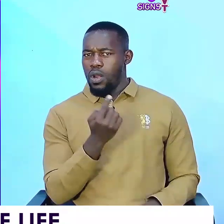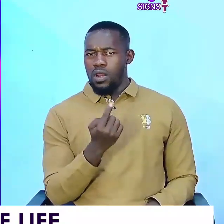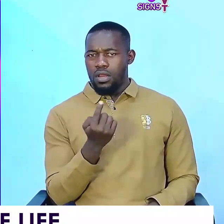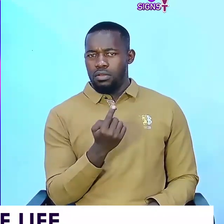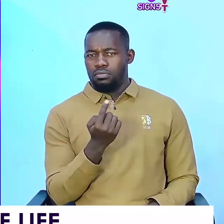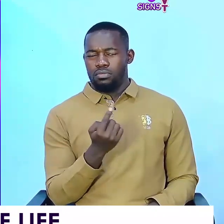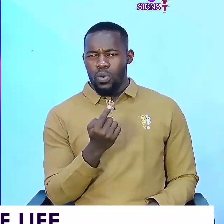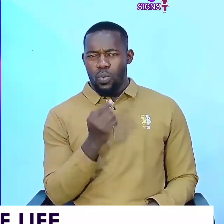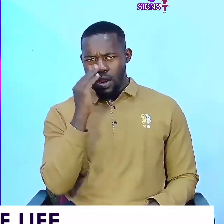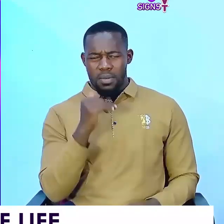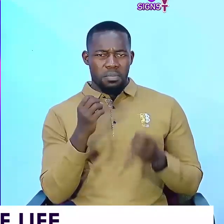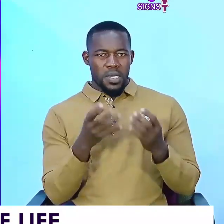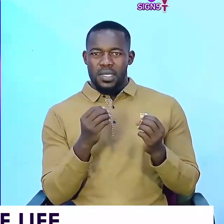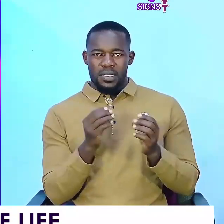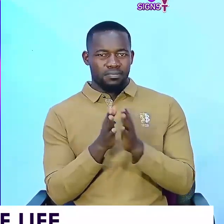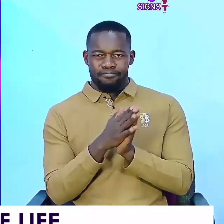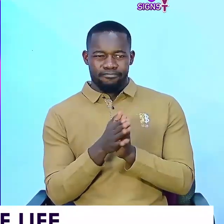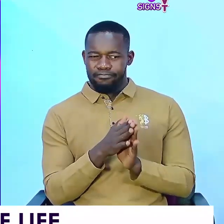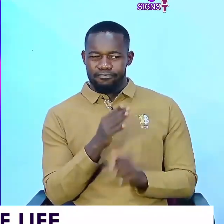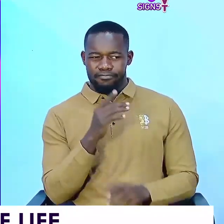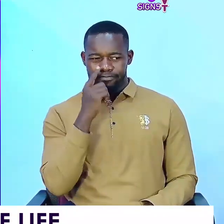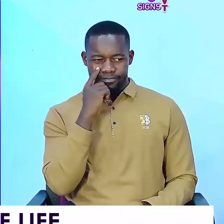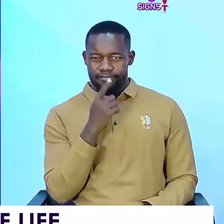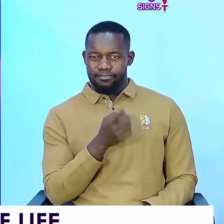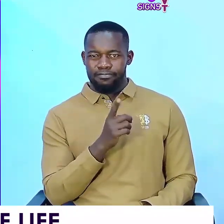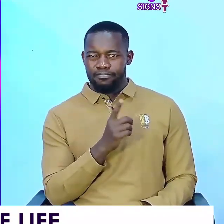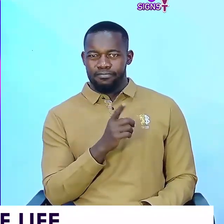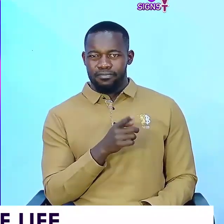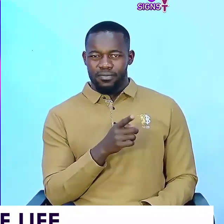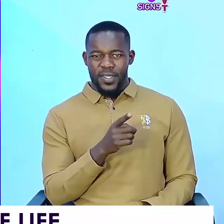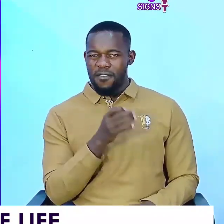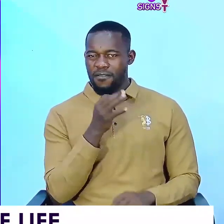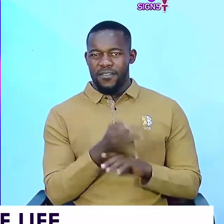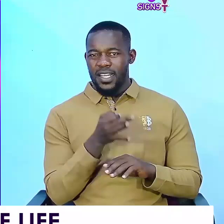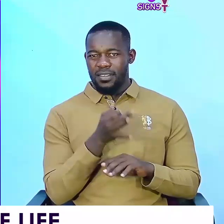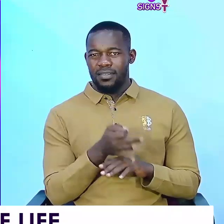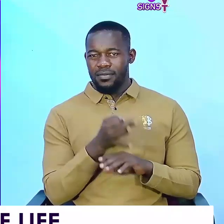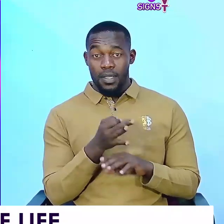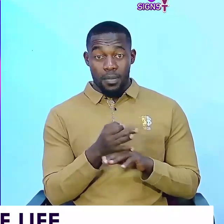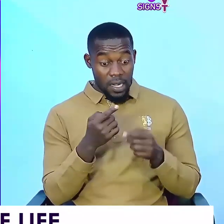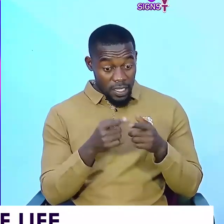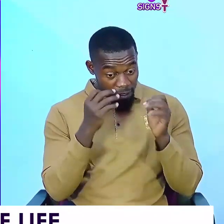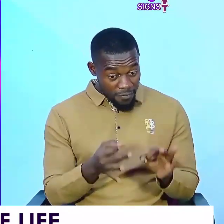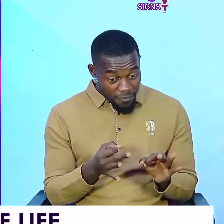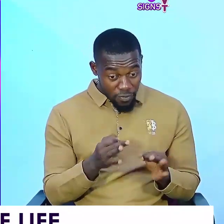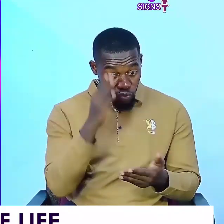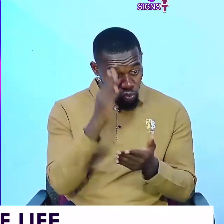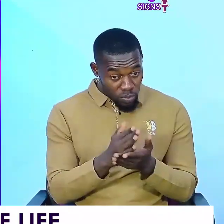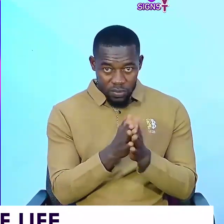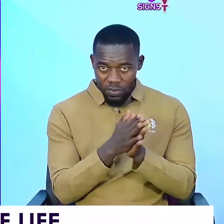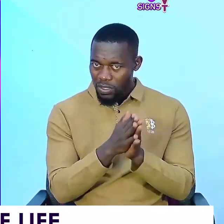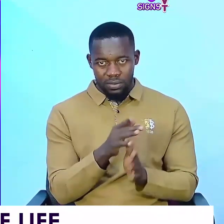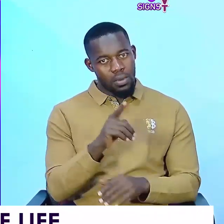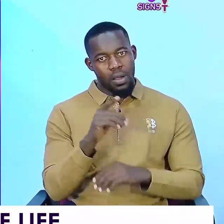we see are just a sorry state. If that was the natural way that things were happening, then that's so unfortunate,